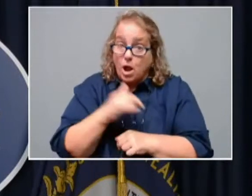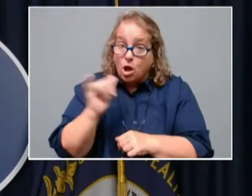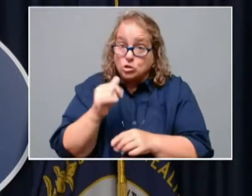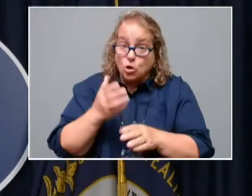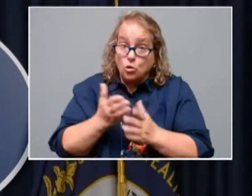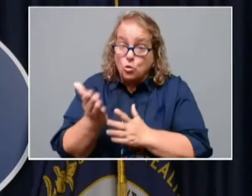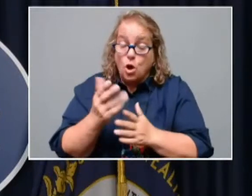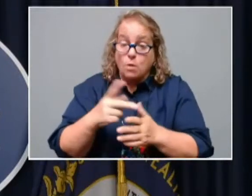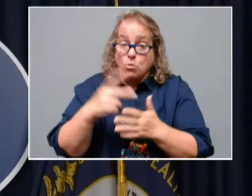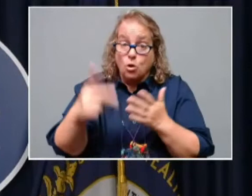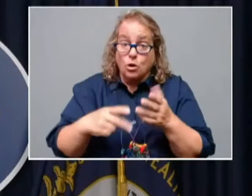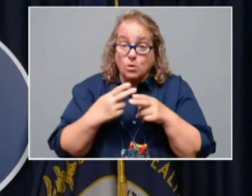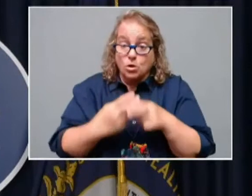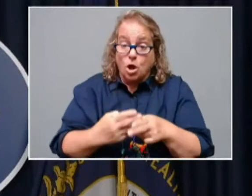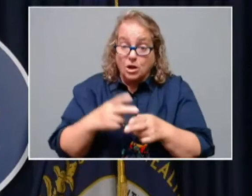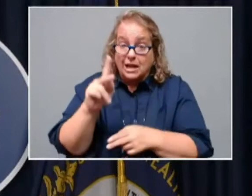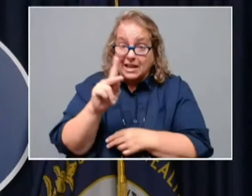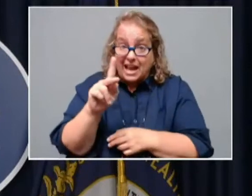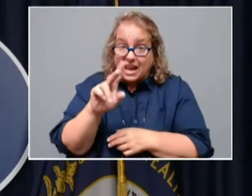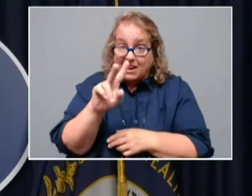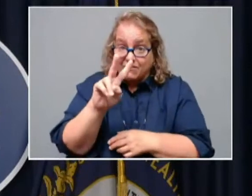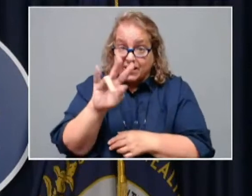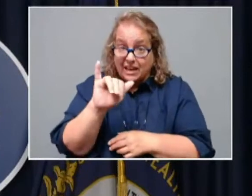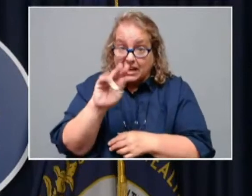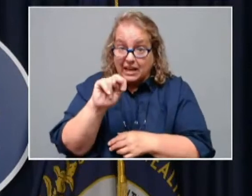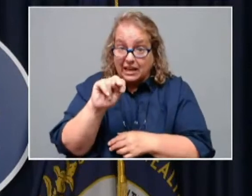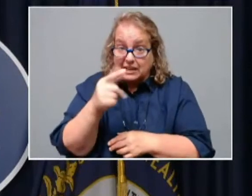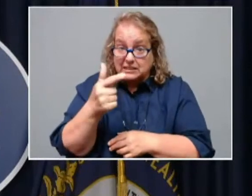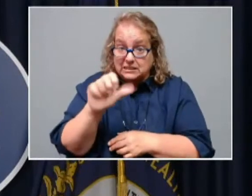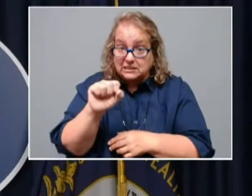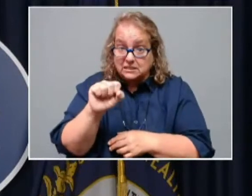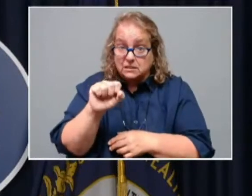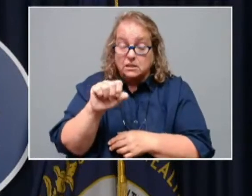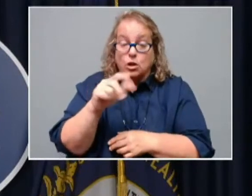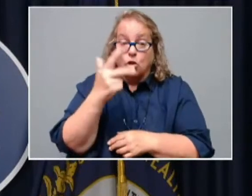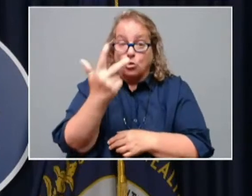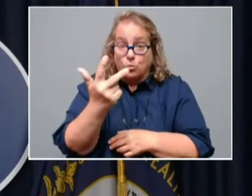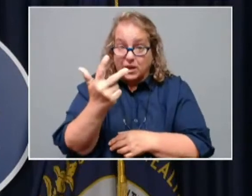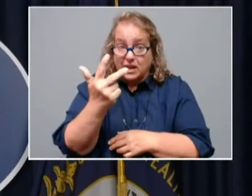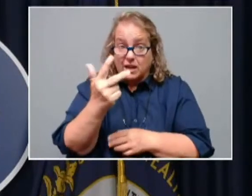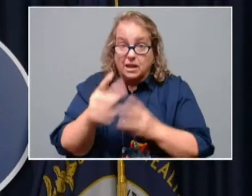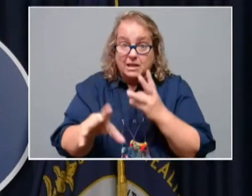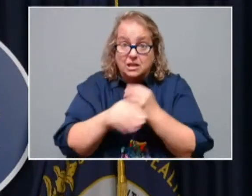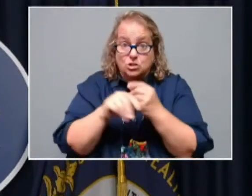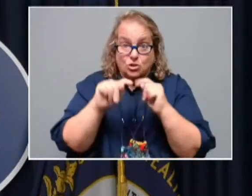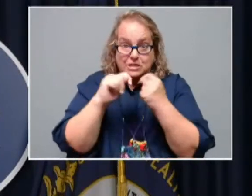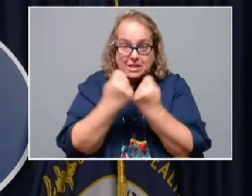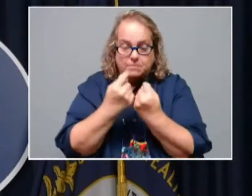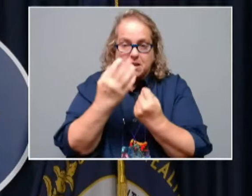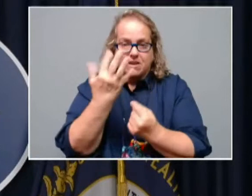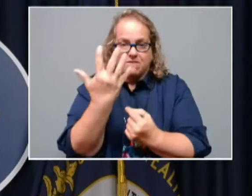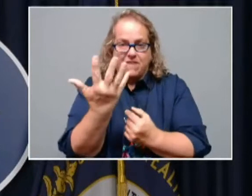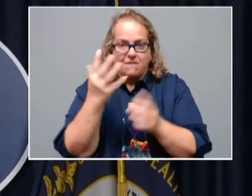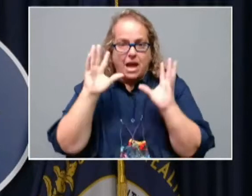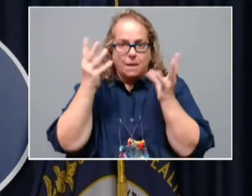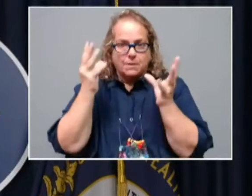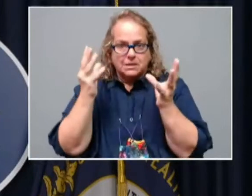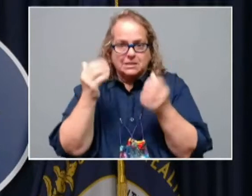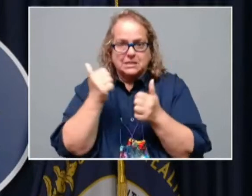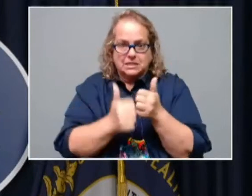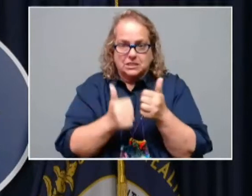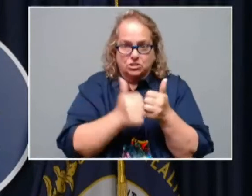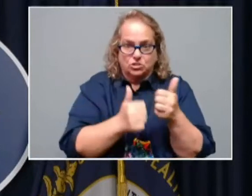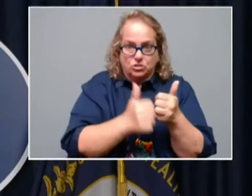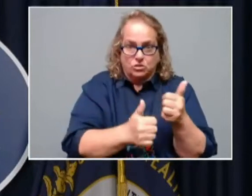K-Beams, requested 3 additional teams of 5 ambulances apiece. This would help all